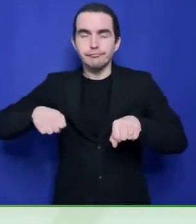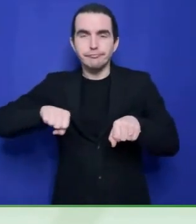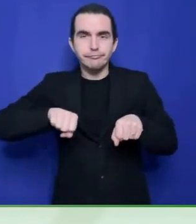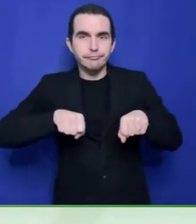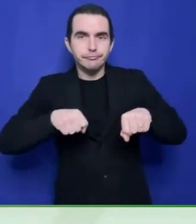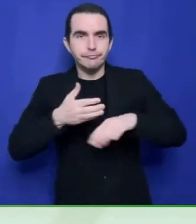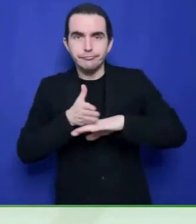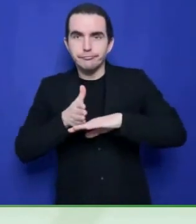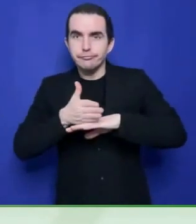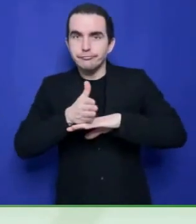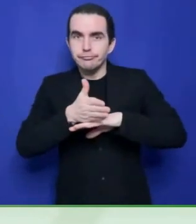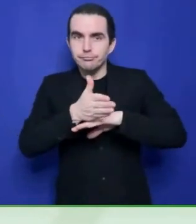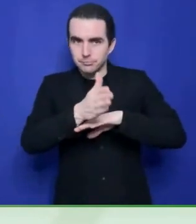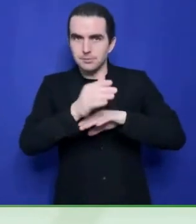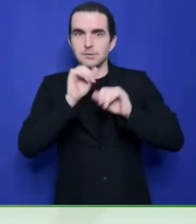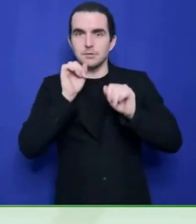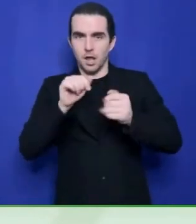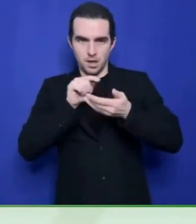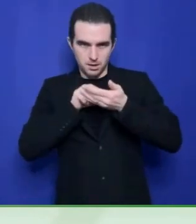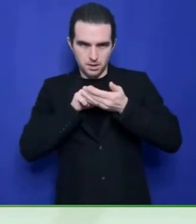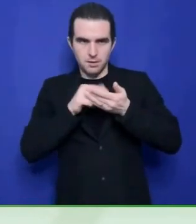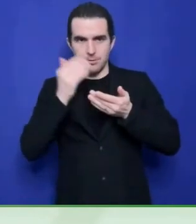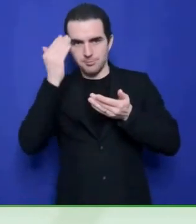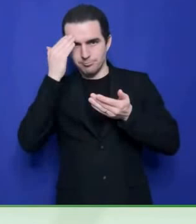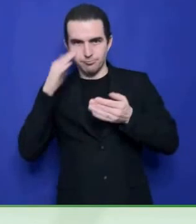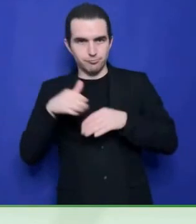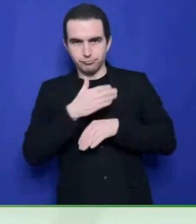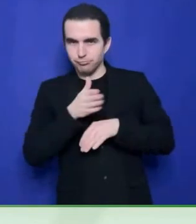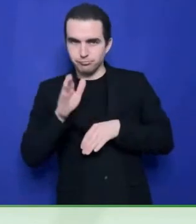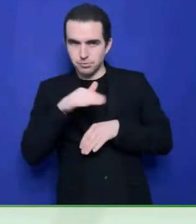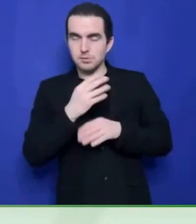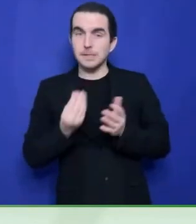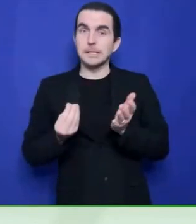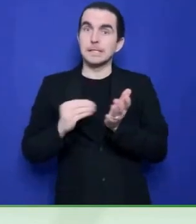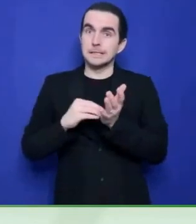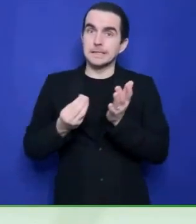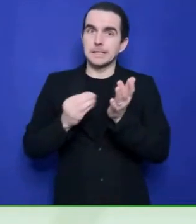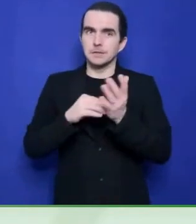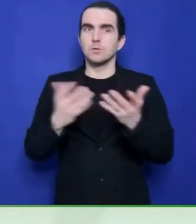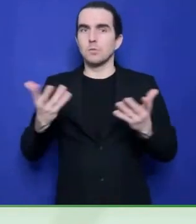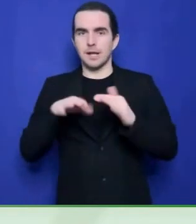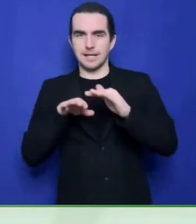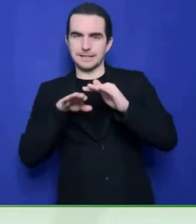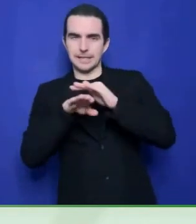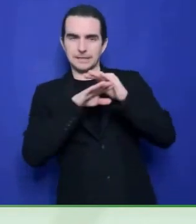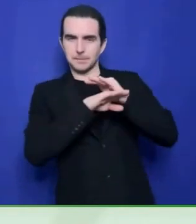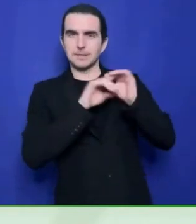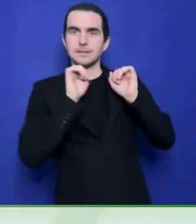avoiding mapped obstacles. Please, next slide.